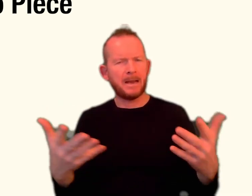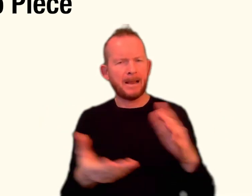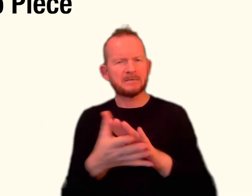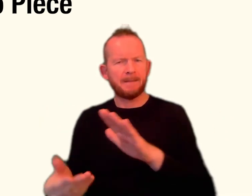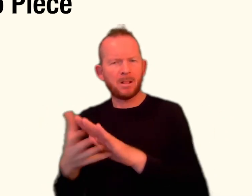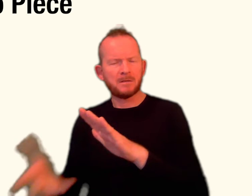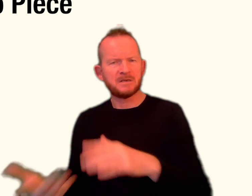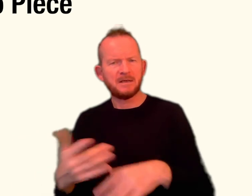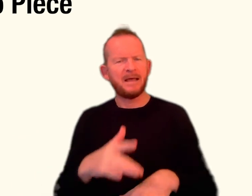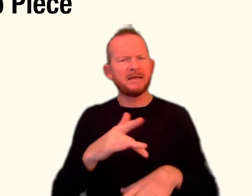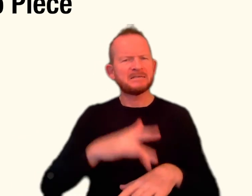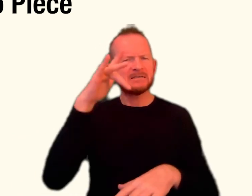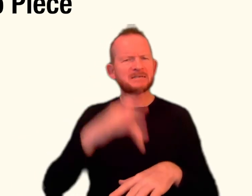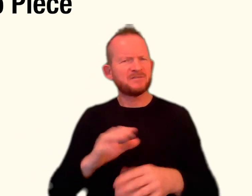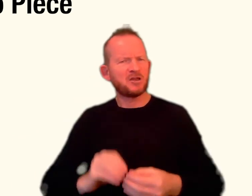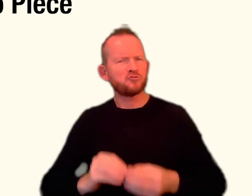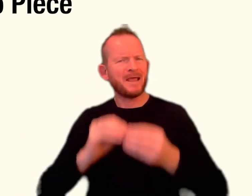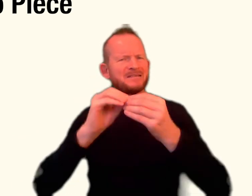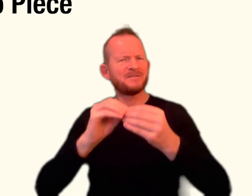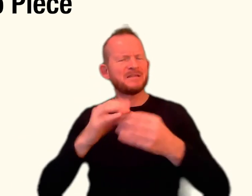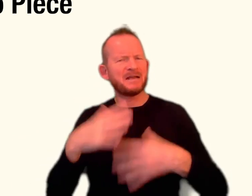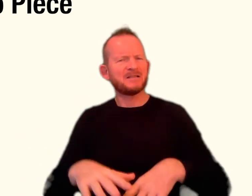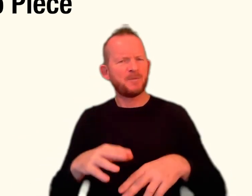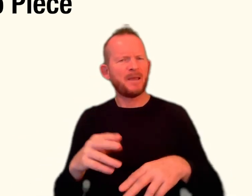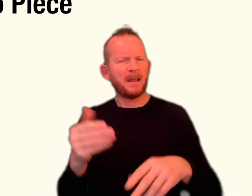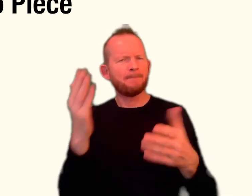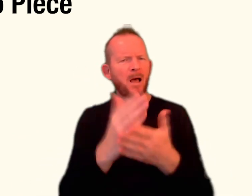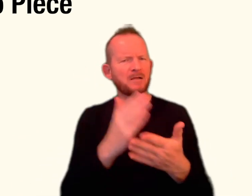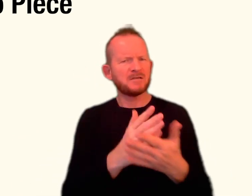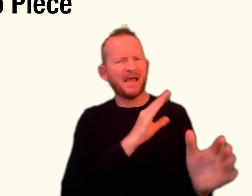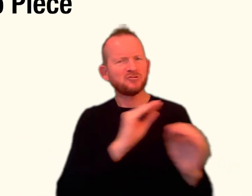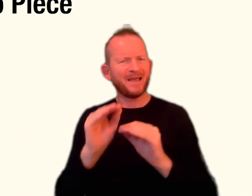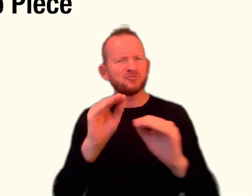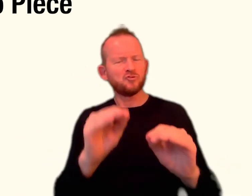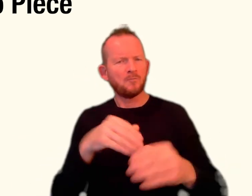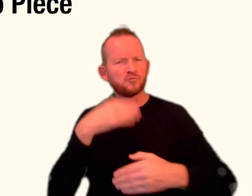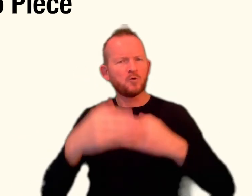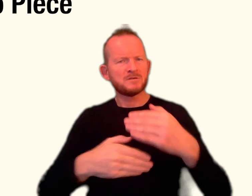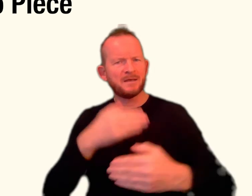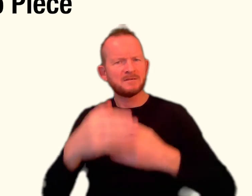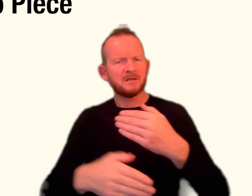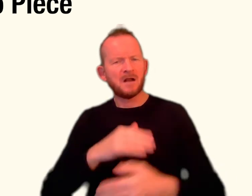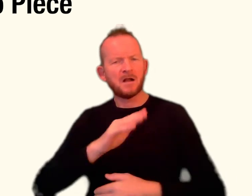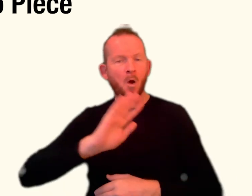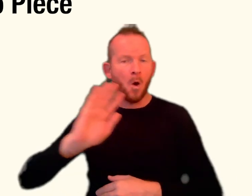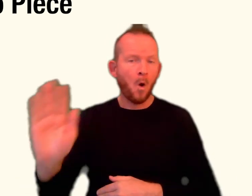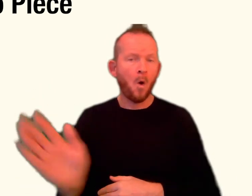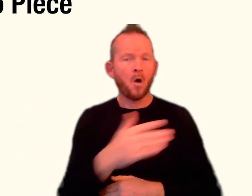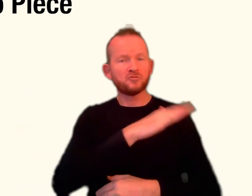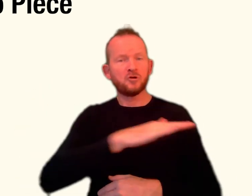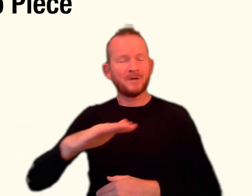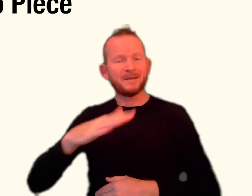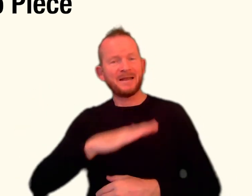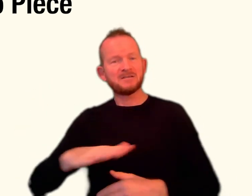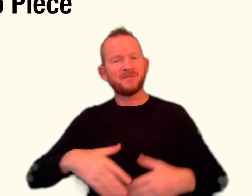and creativity needs to be a feature of the educational process for all children. All children need to feel welcome and included.